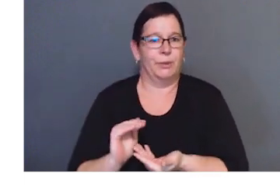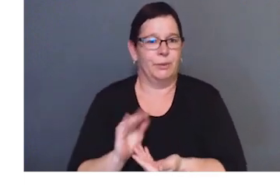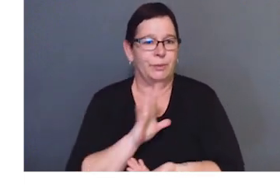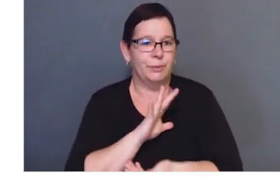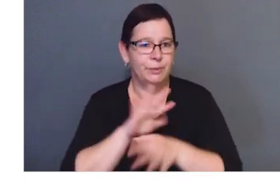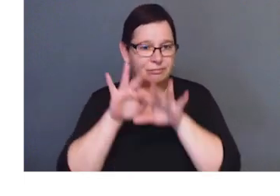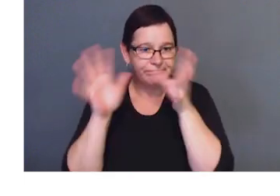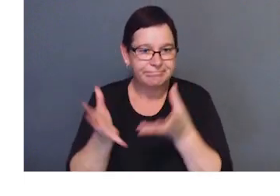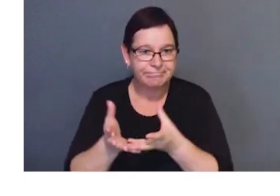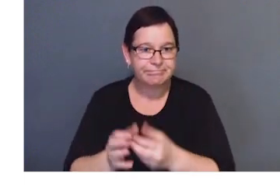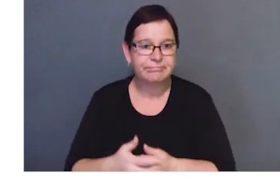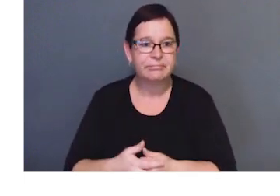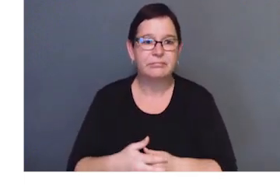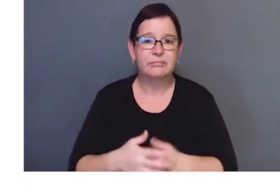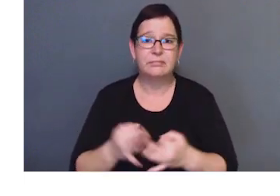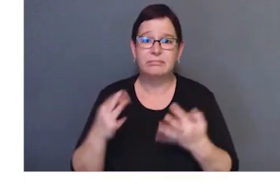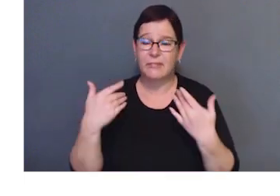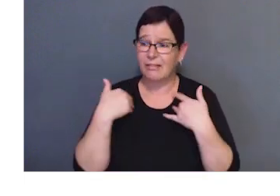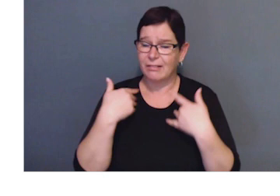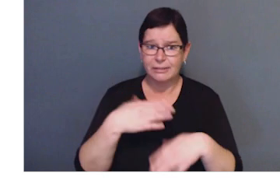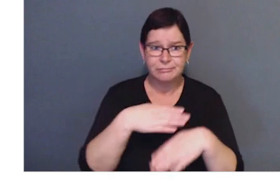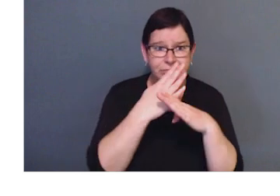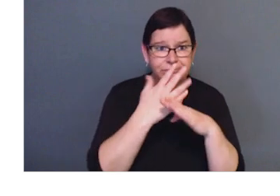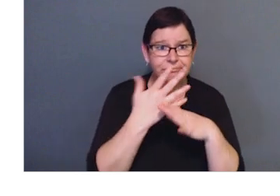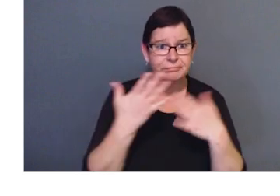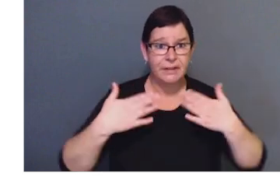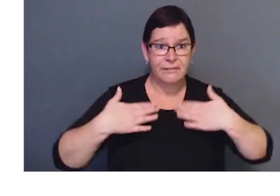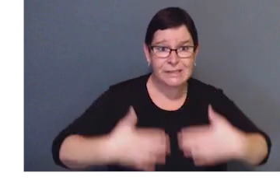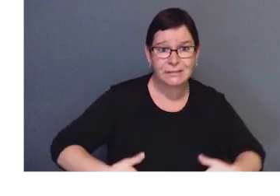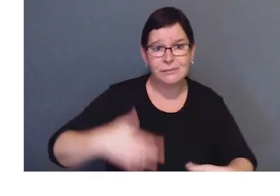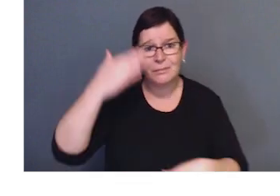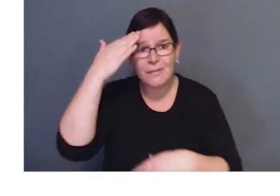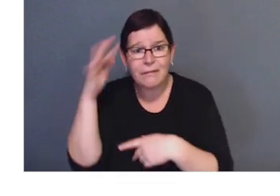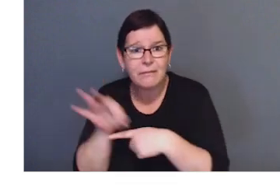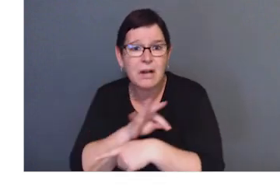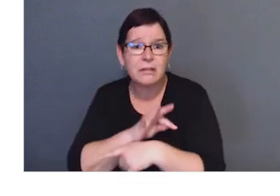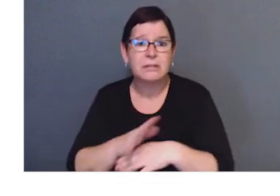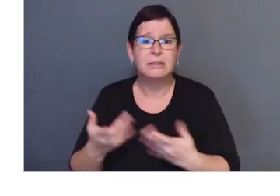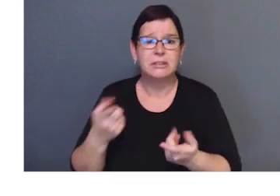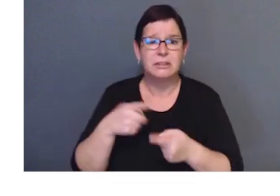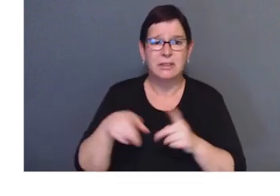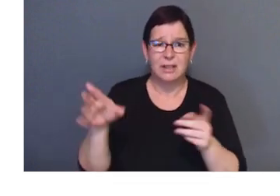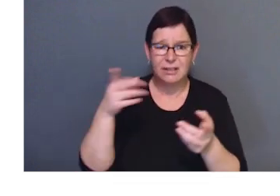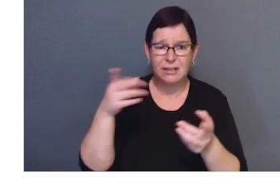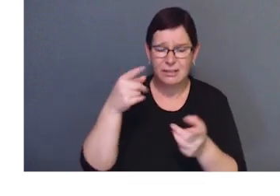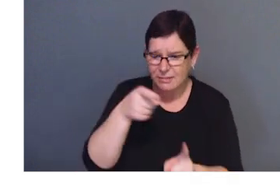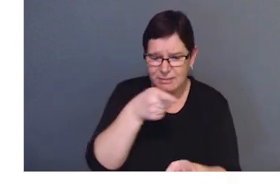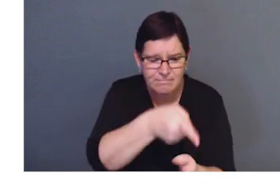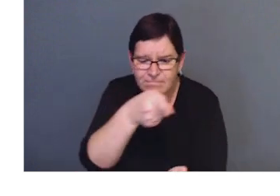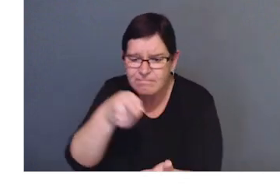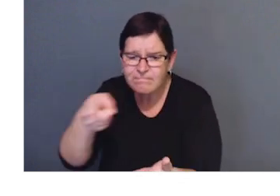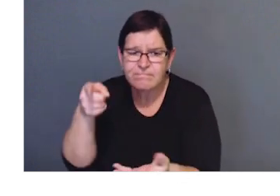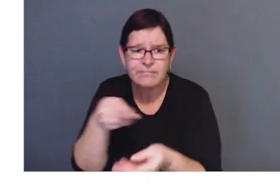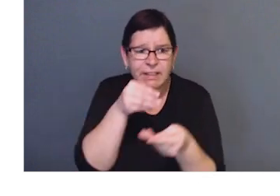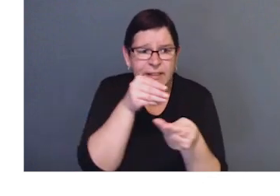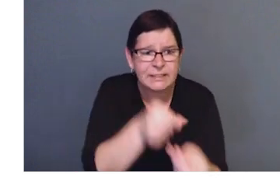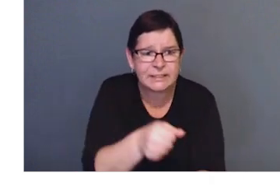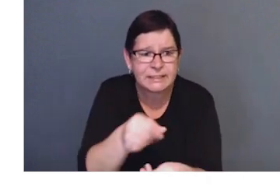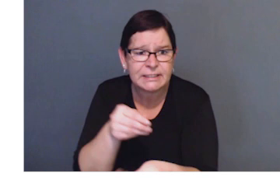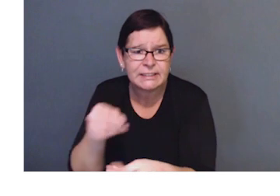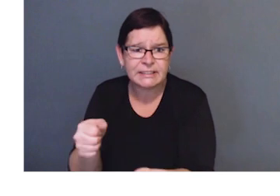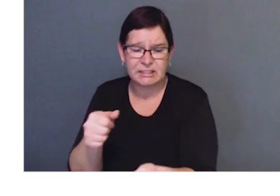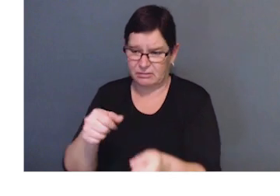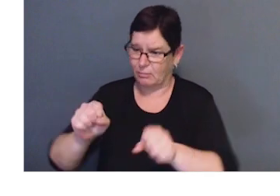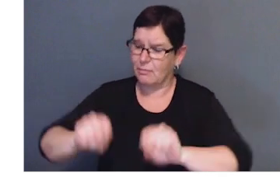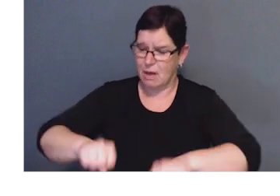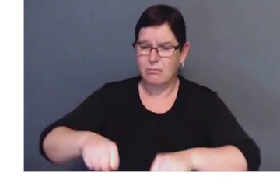functions and you have paid for certain medical expenses, you may be able to claim the disability support deduction. You do not need